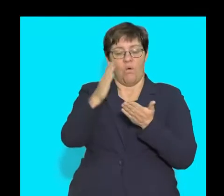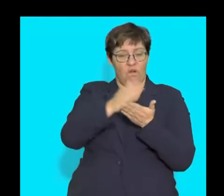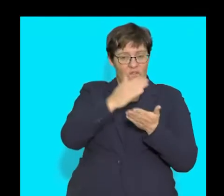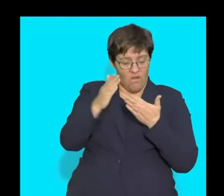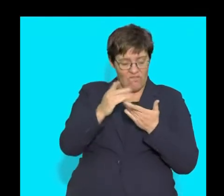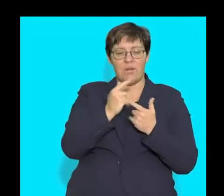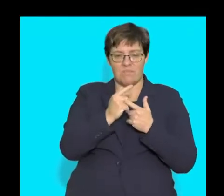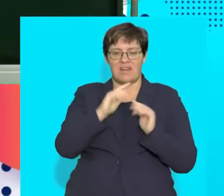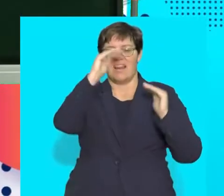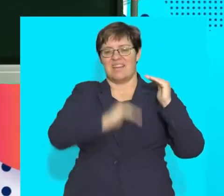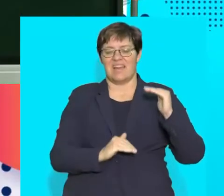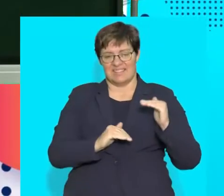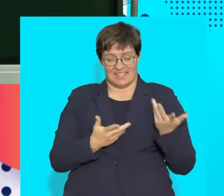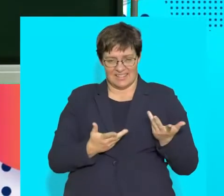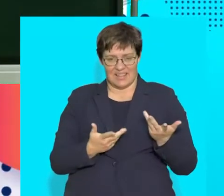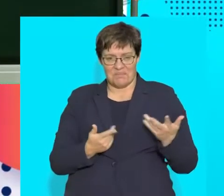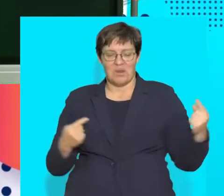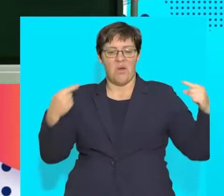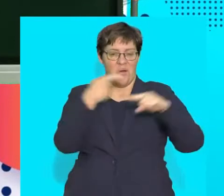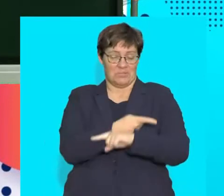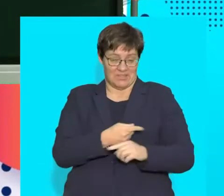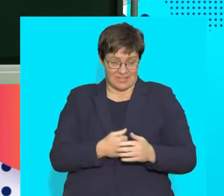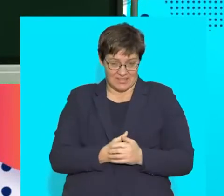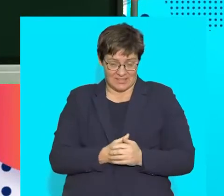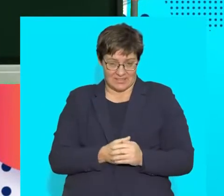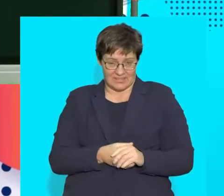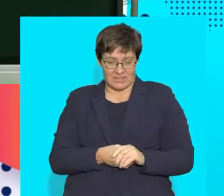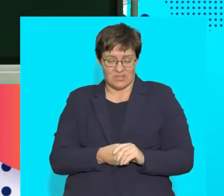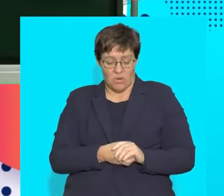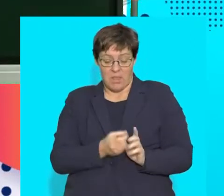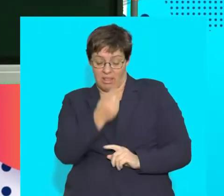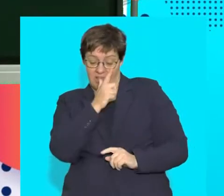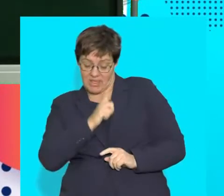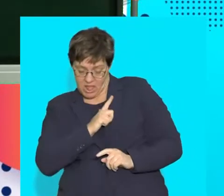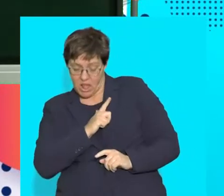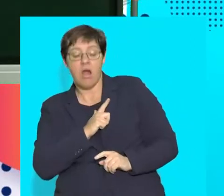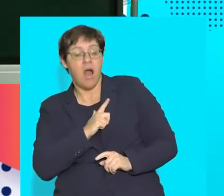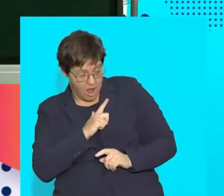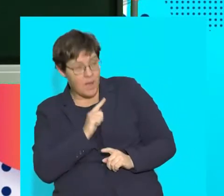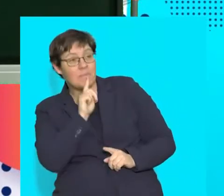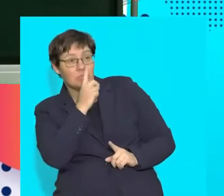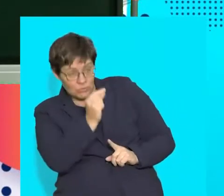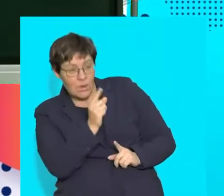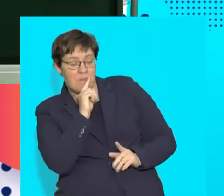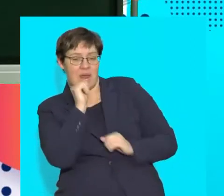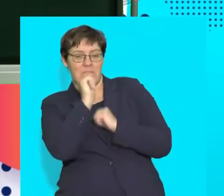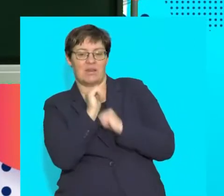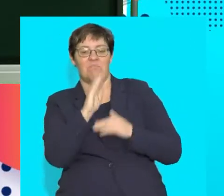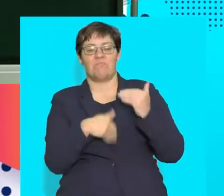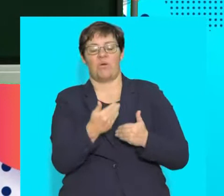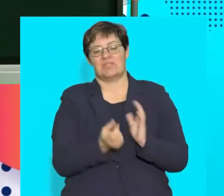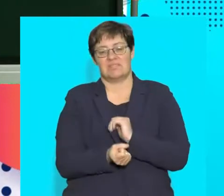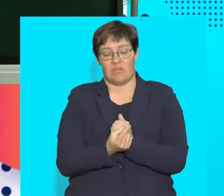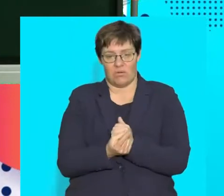is an opposite, feedback is a response, and mechanism is a process. So if we put